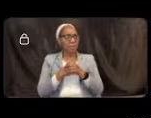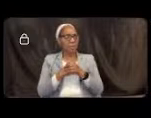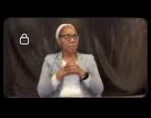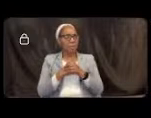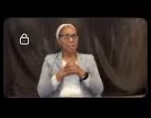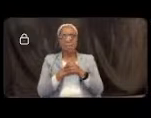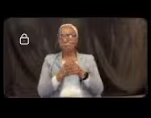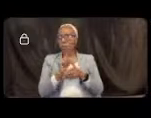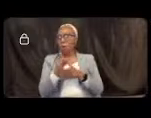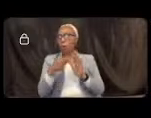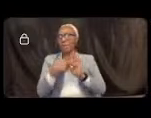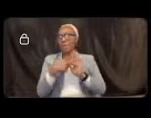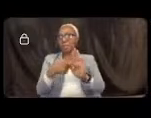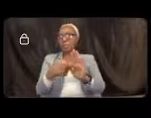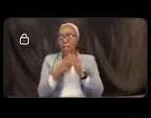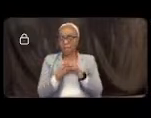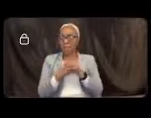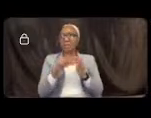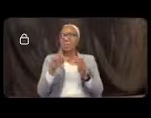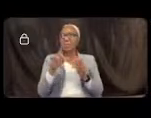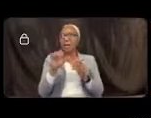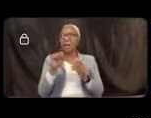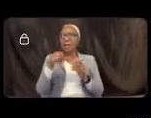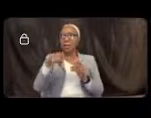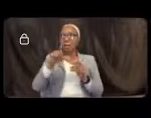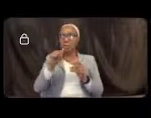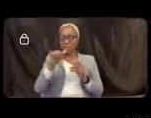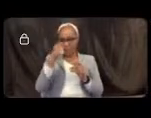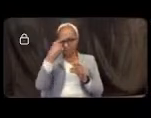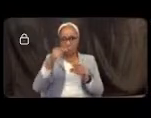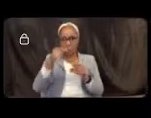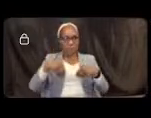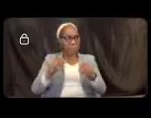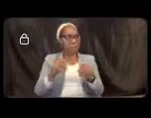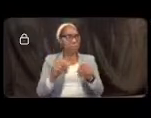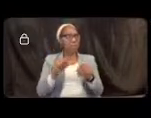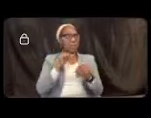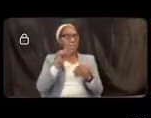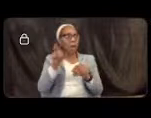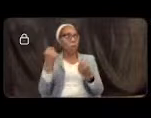display. It's open display for sales, not only of vehicles, but also